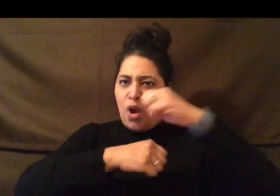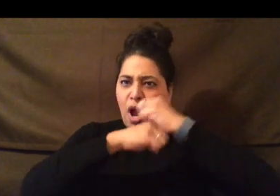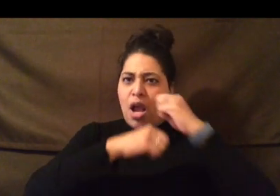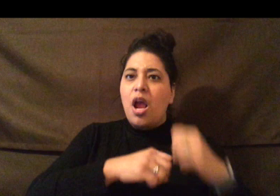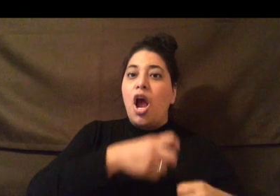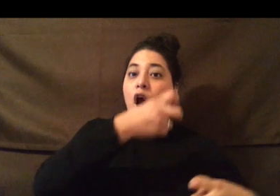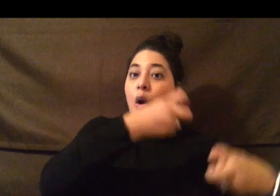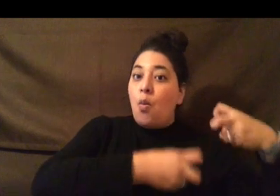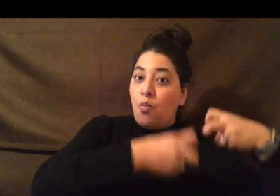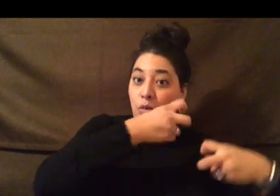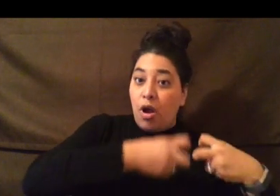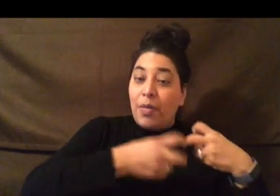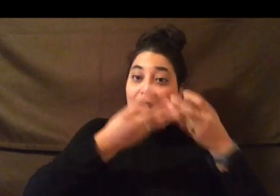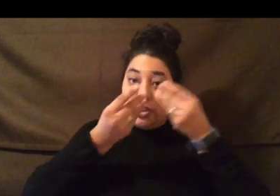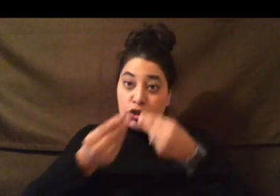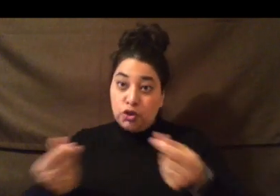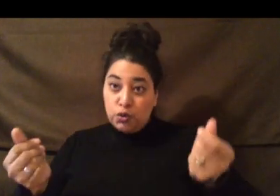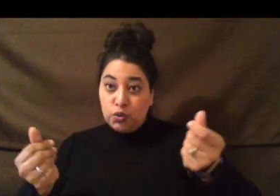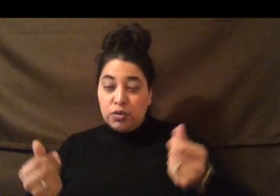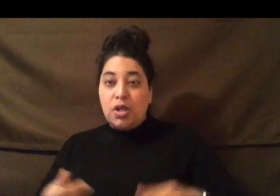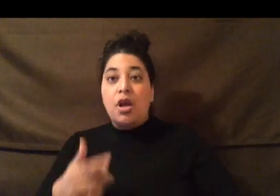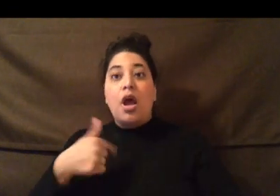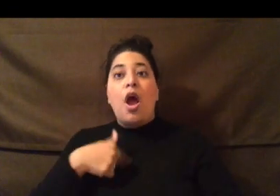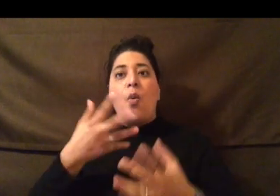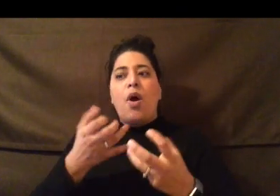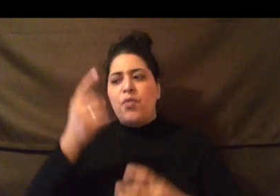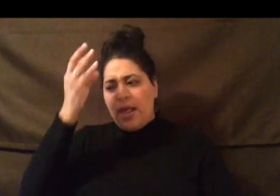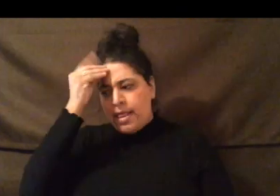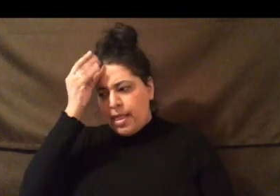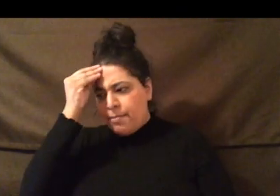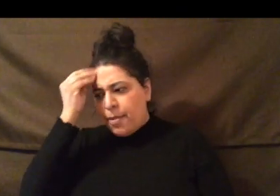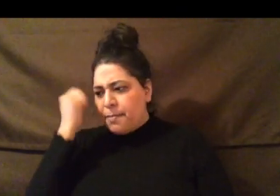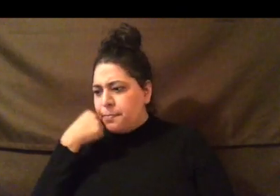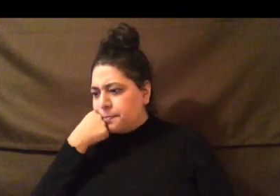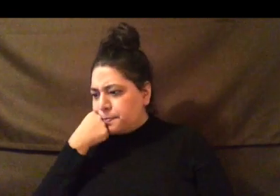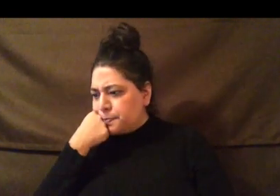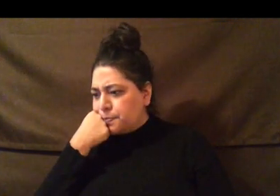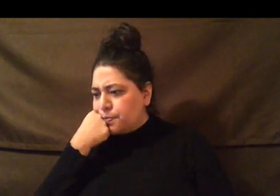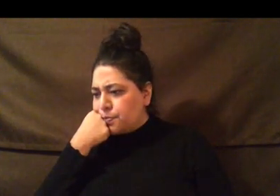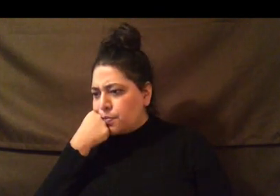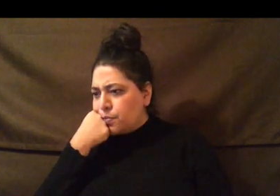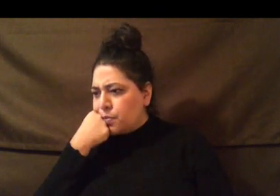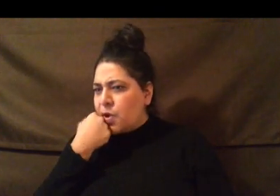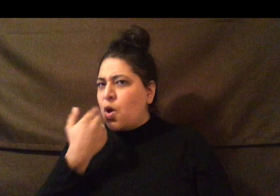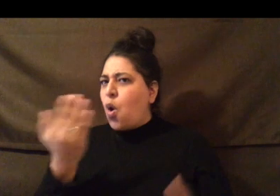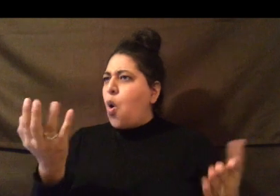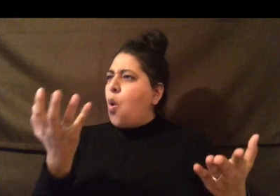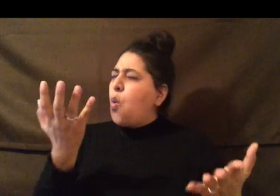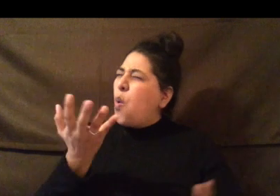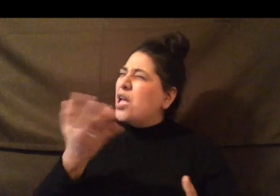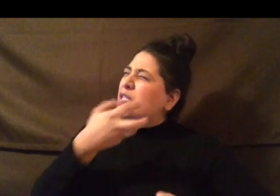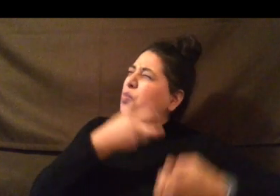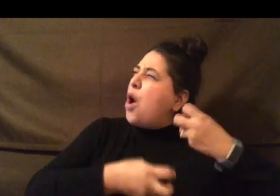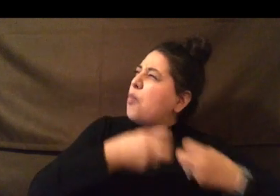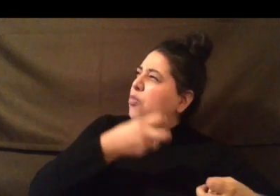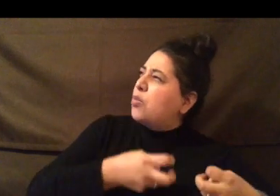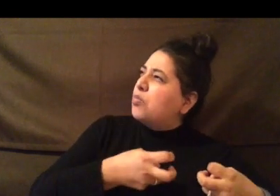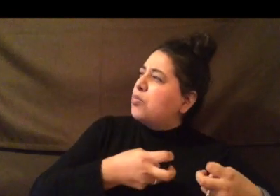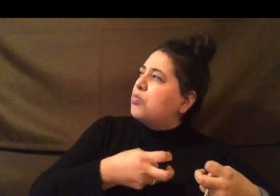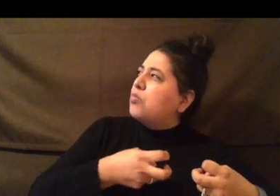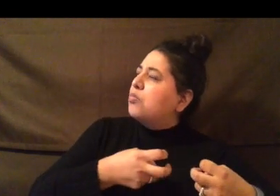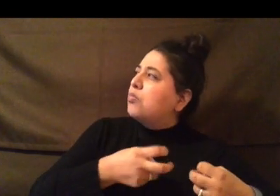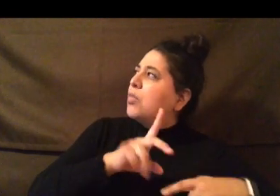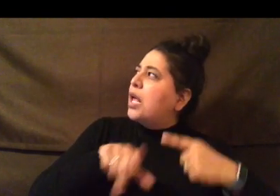that's structured as a problem and solution text. So when you read today, I want you to think about, okay, what problem is the